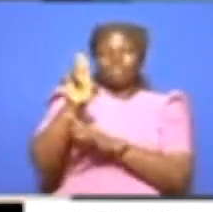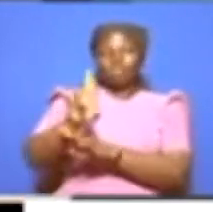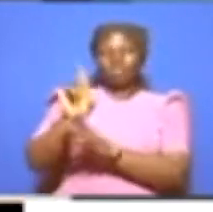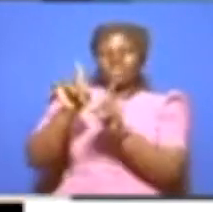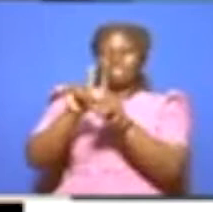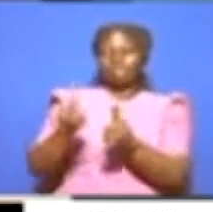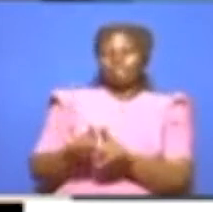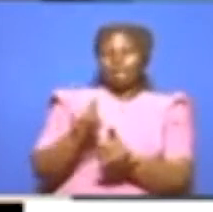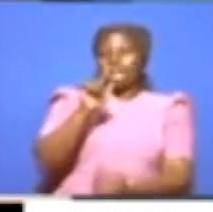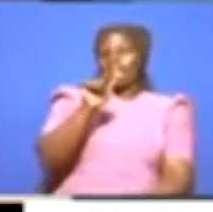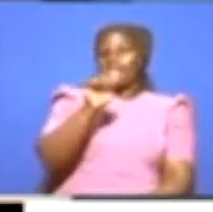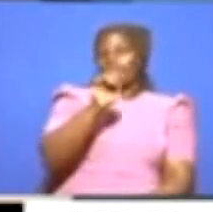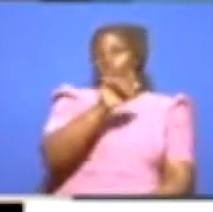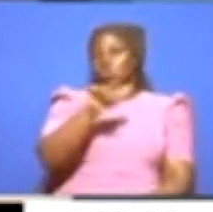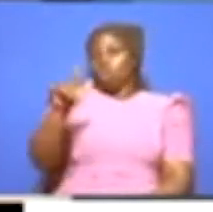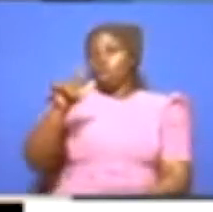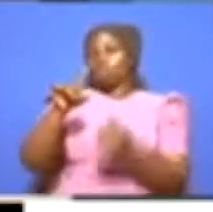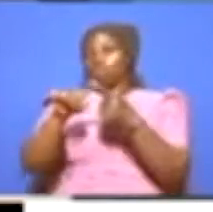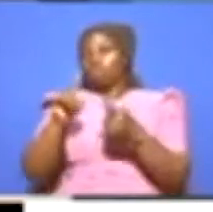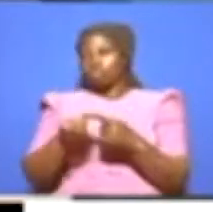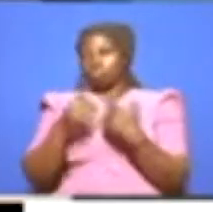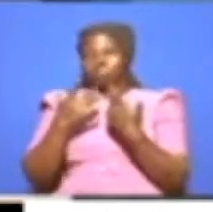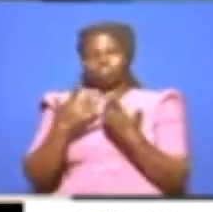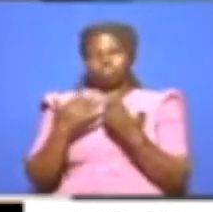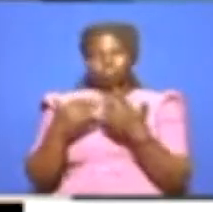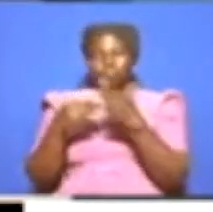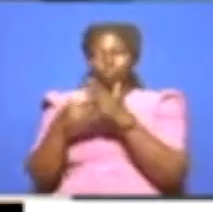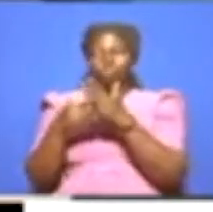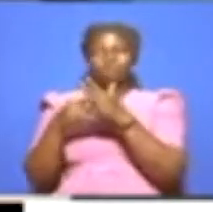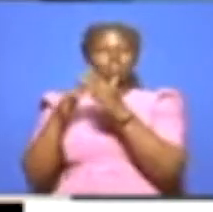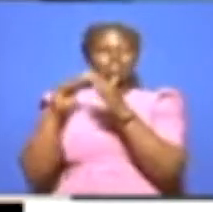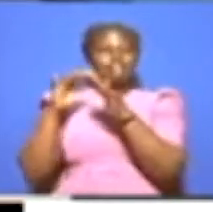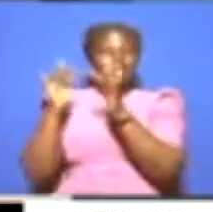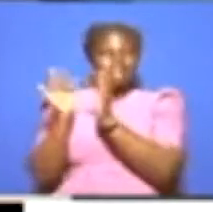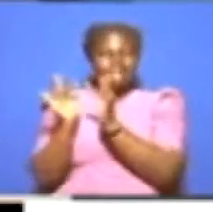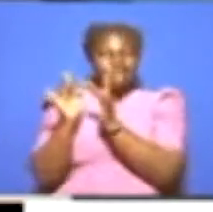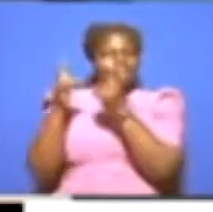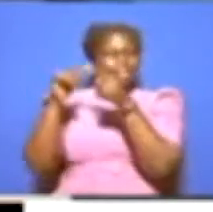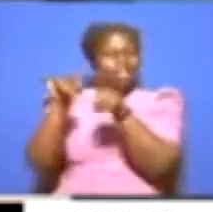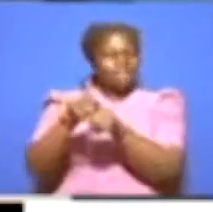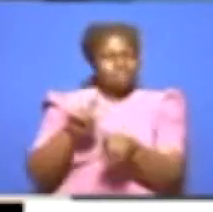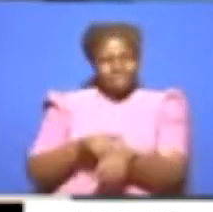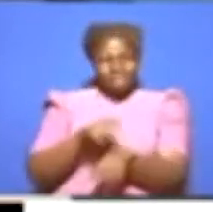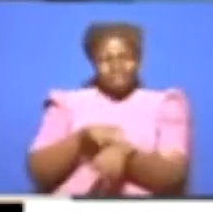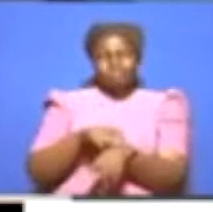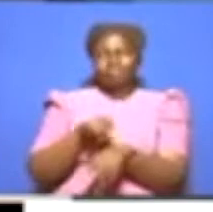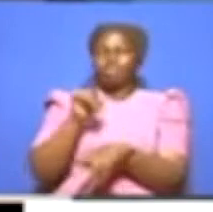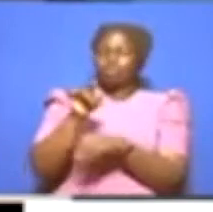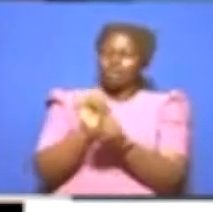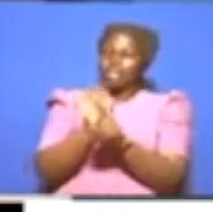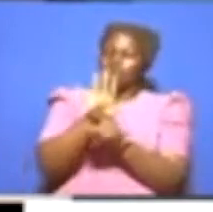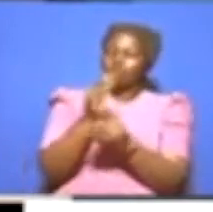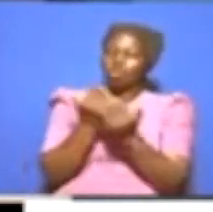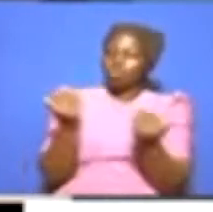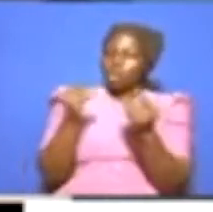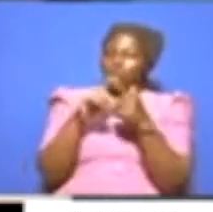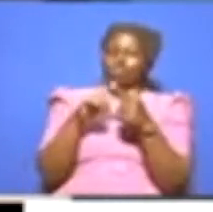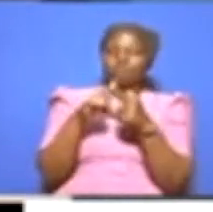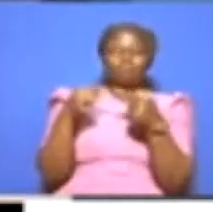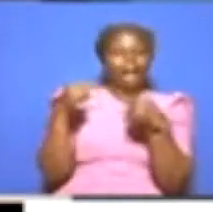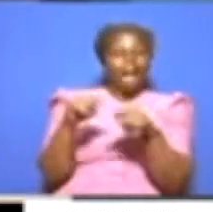censor the internet, but at the same time we don't expose children to harms online. So this is an issue that requires all stakeholders'